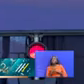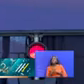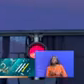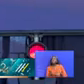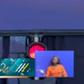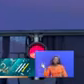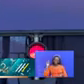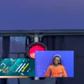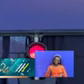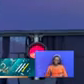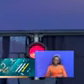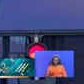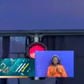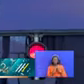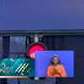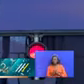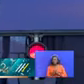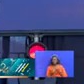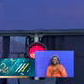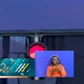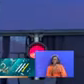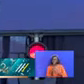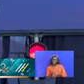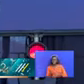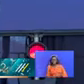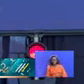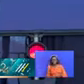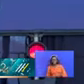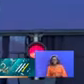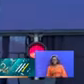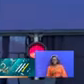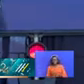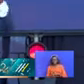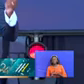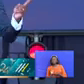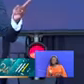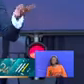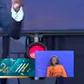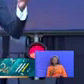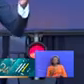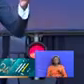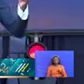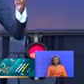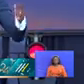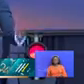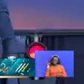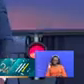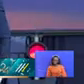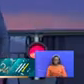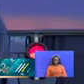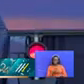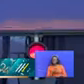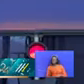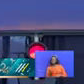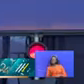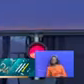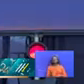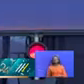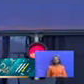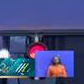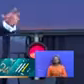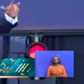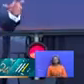with understanding with Revelation some of us we might decide to go back we were rappers before